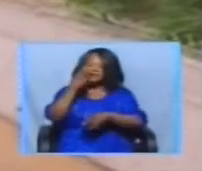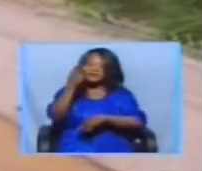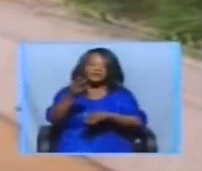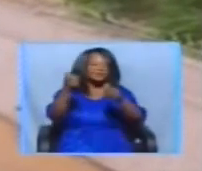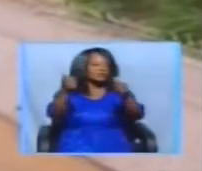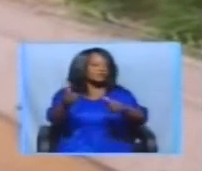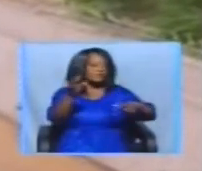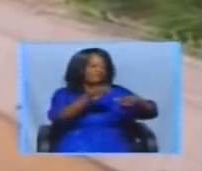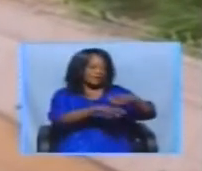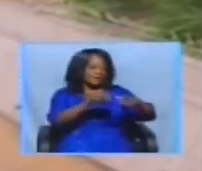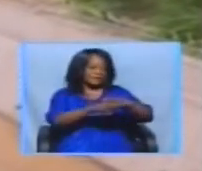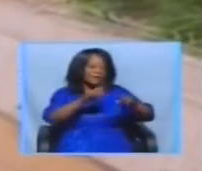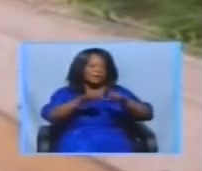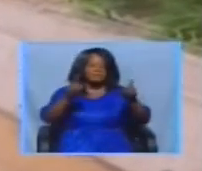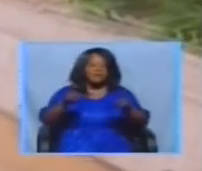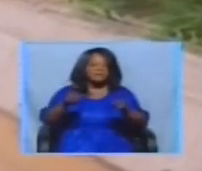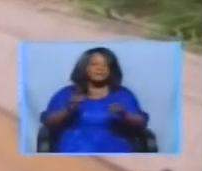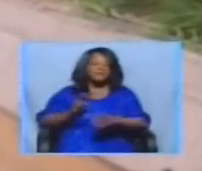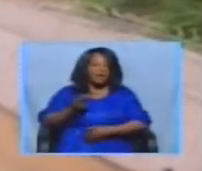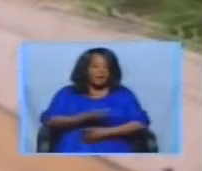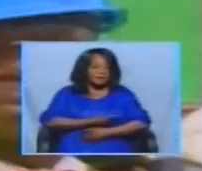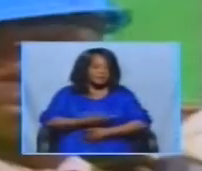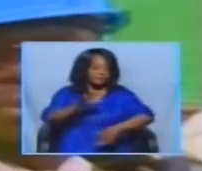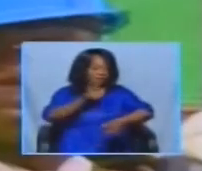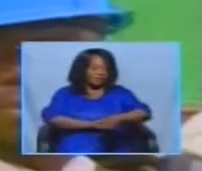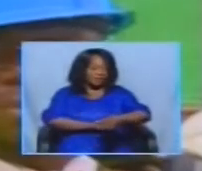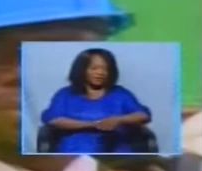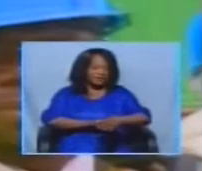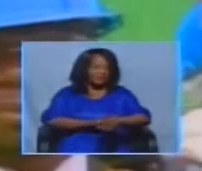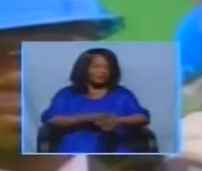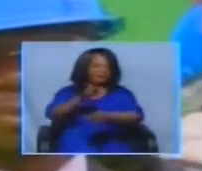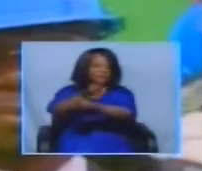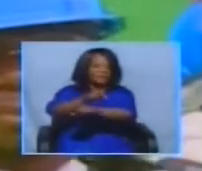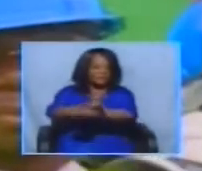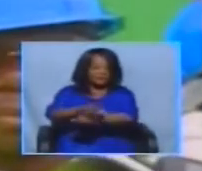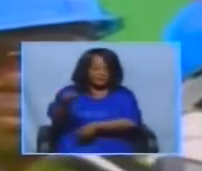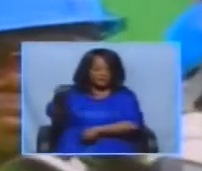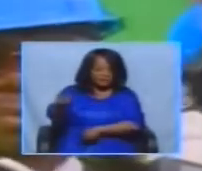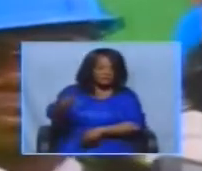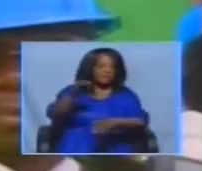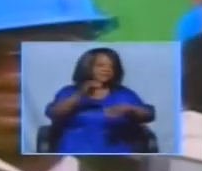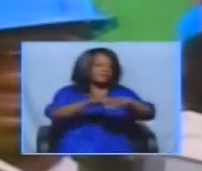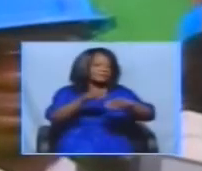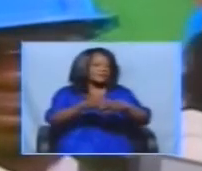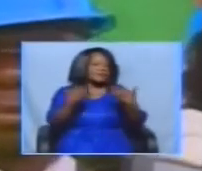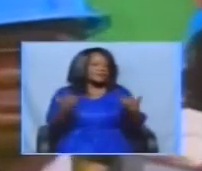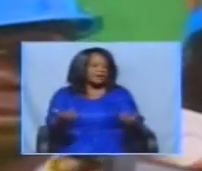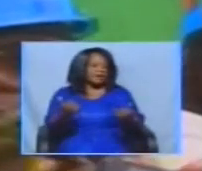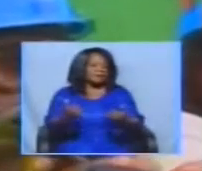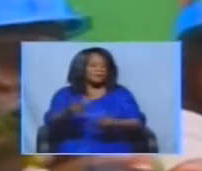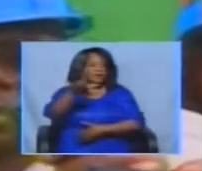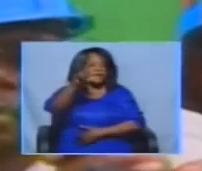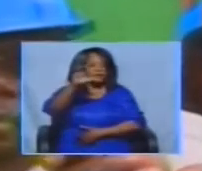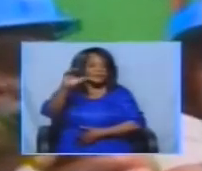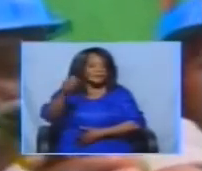But I think for us to optimize on the benefits that we should get from this investment, the council has to play its